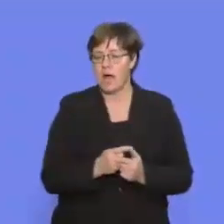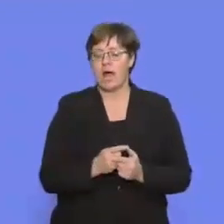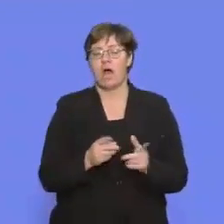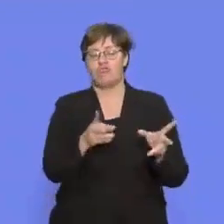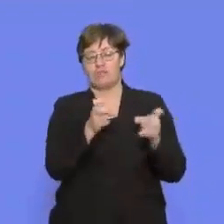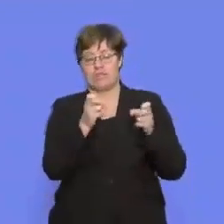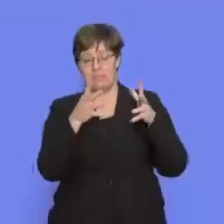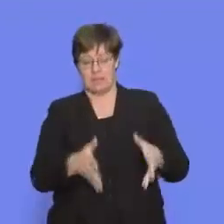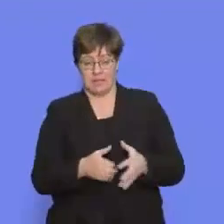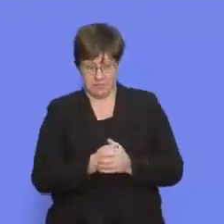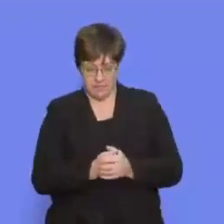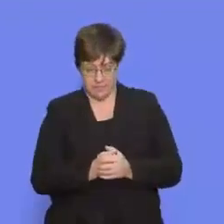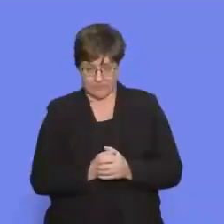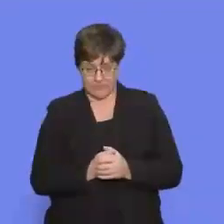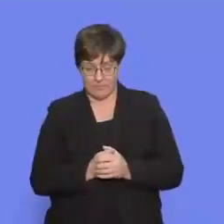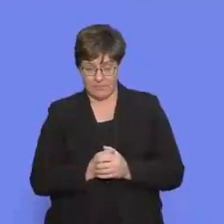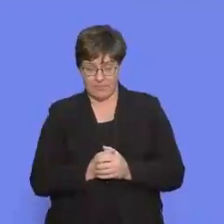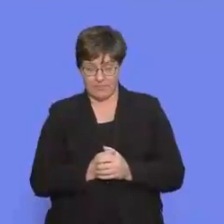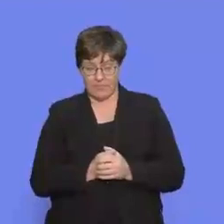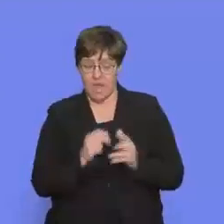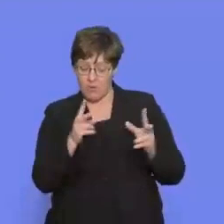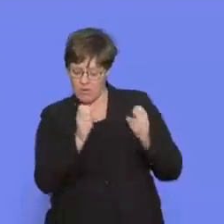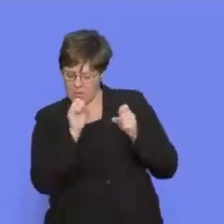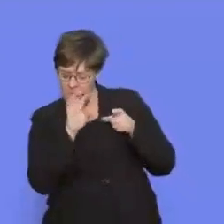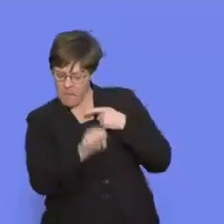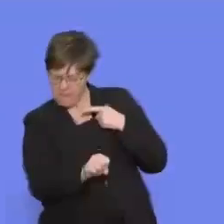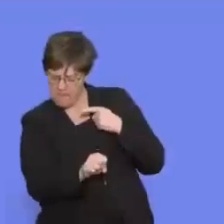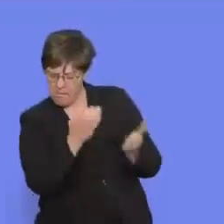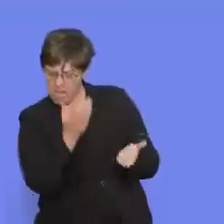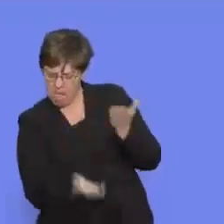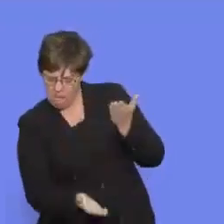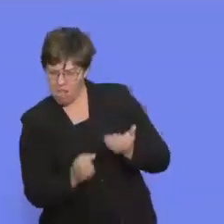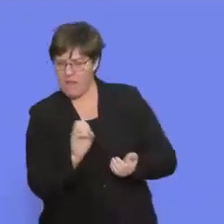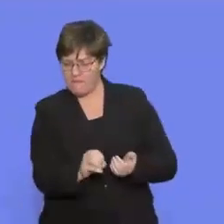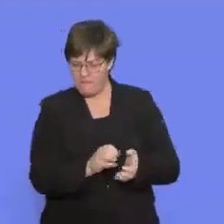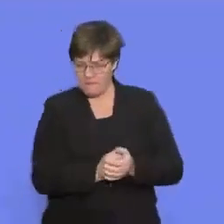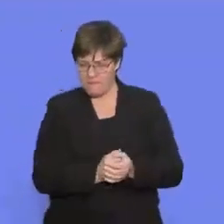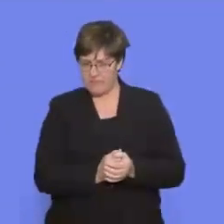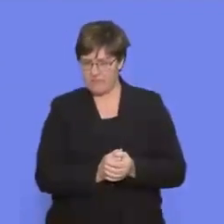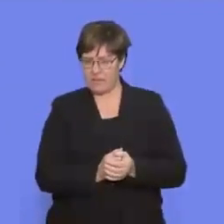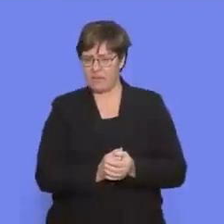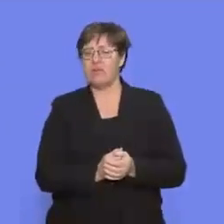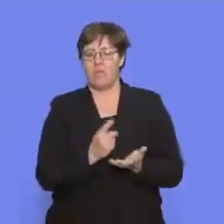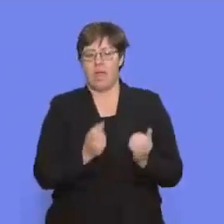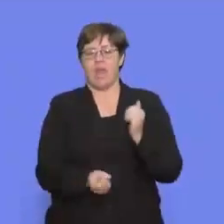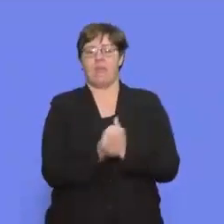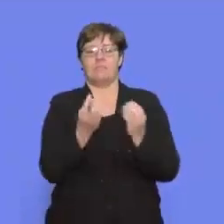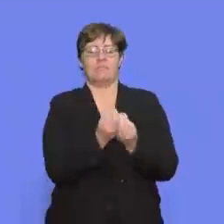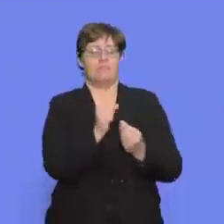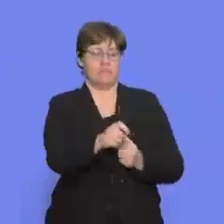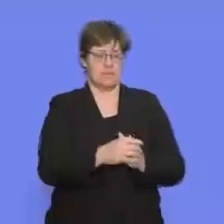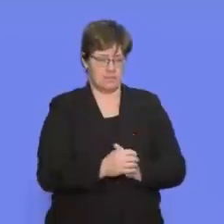So, once the receptor detects an imbalance, something must happen. Let's see what is going to happen.